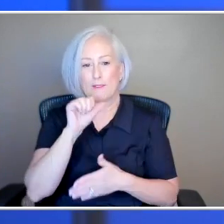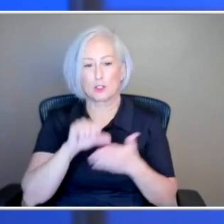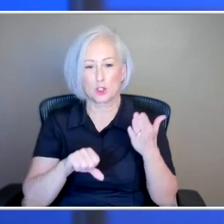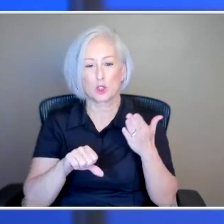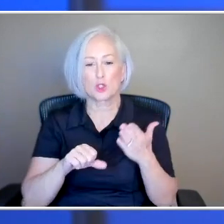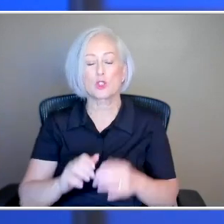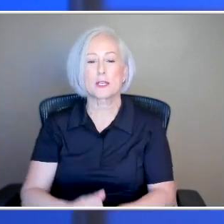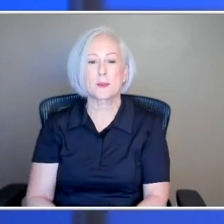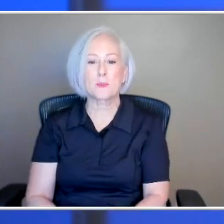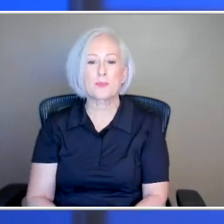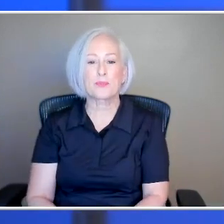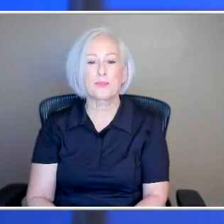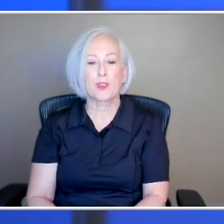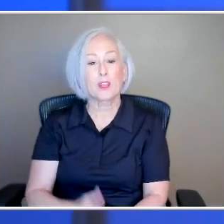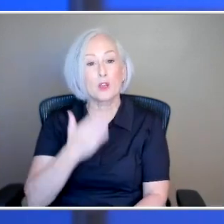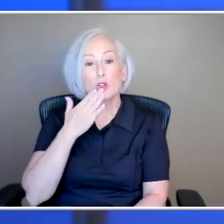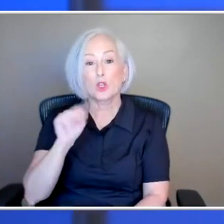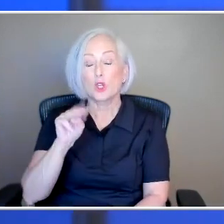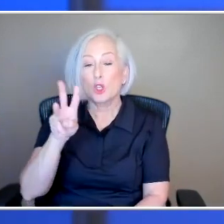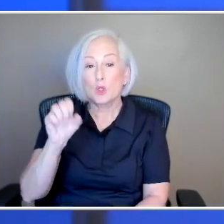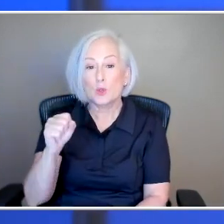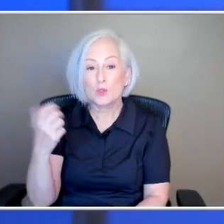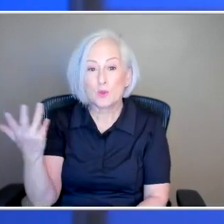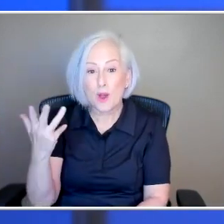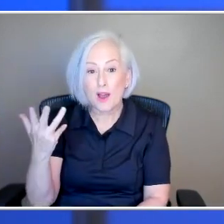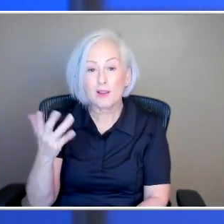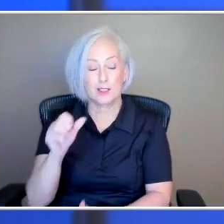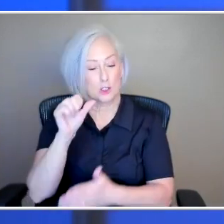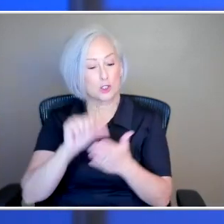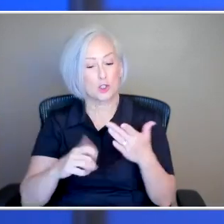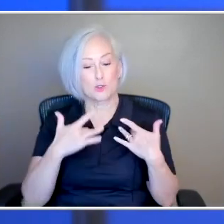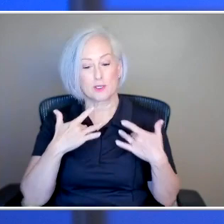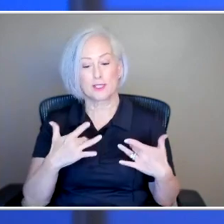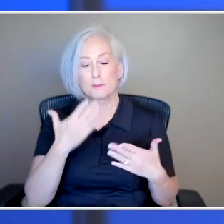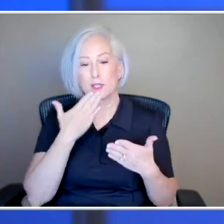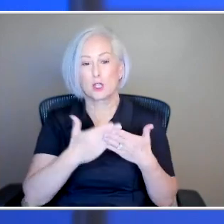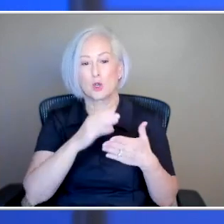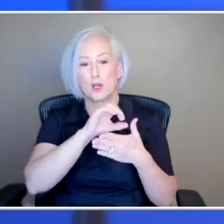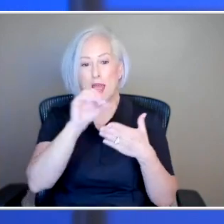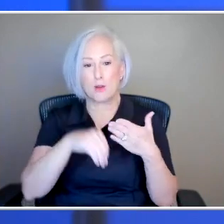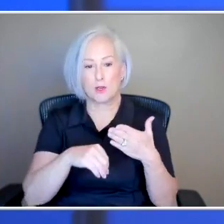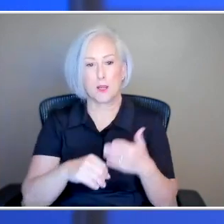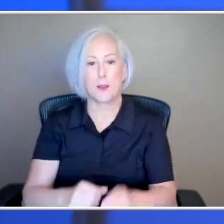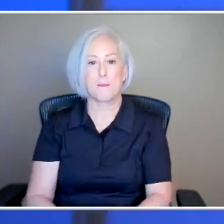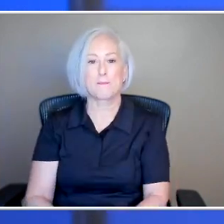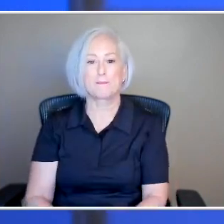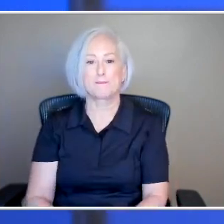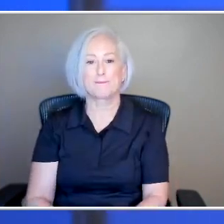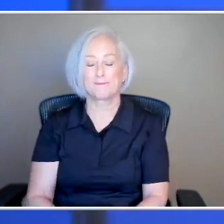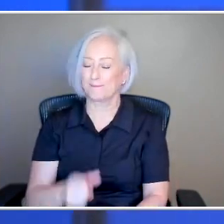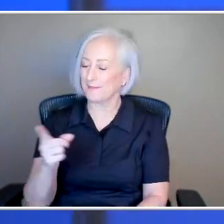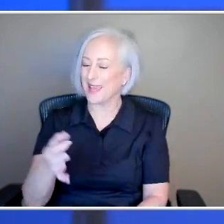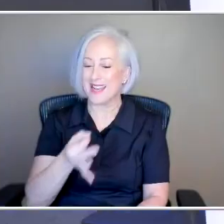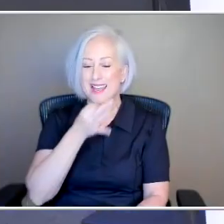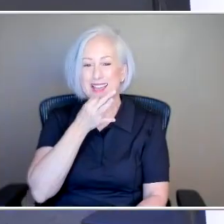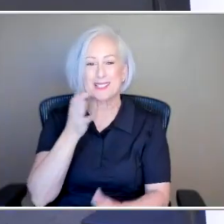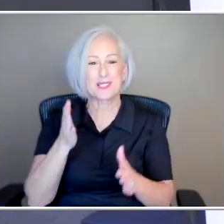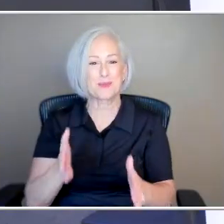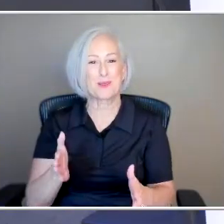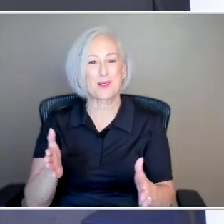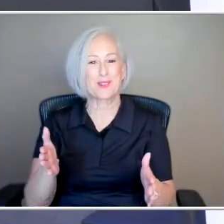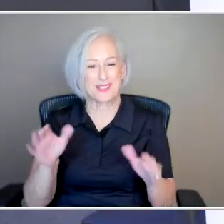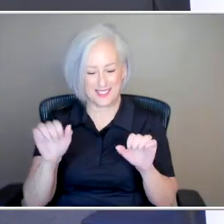And the good news is that's usually a surgery that has a good outcome. So. And I had one of the experts in the country to do it,